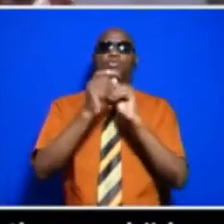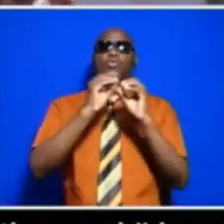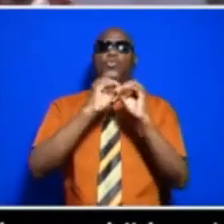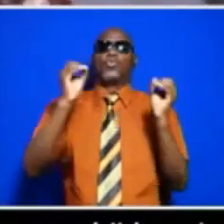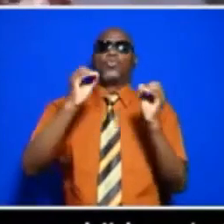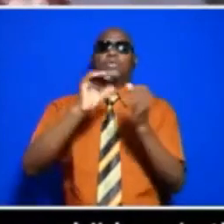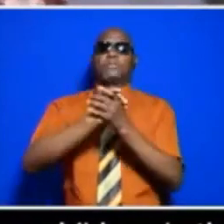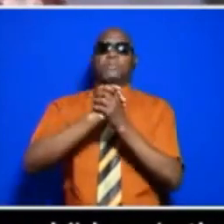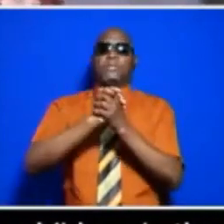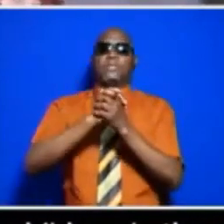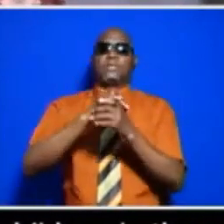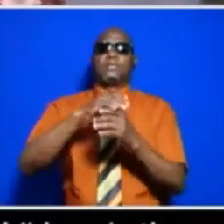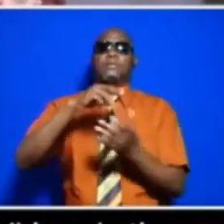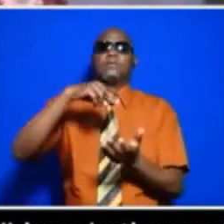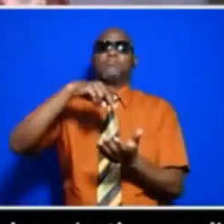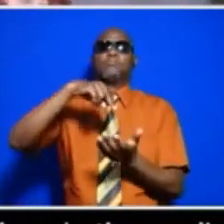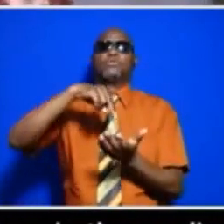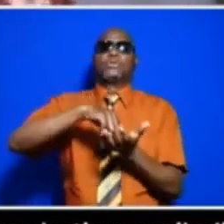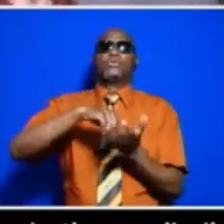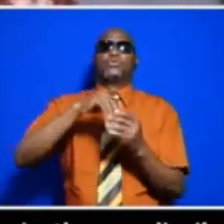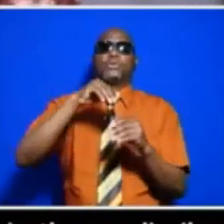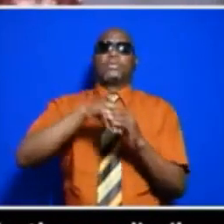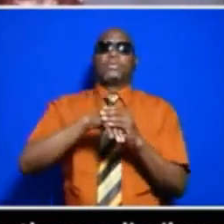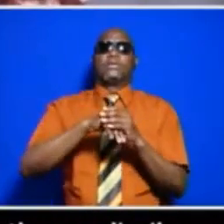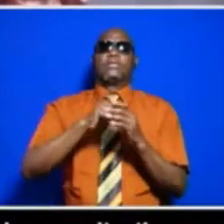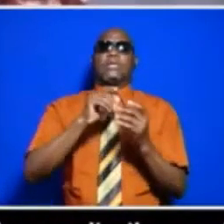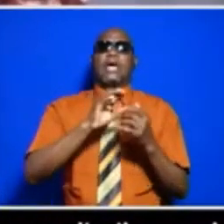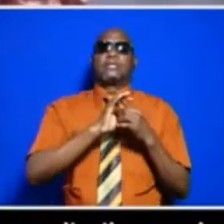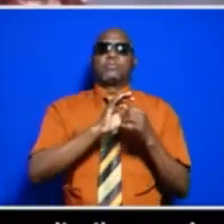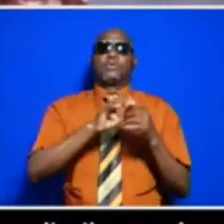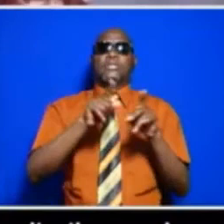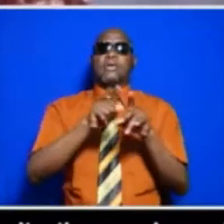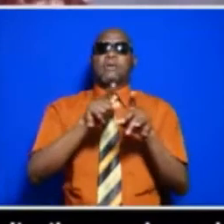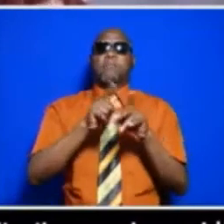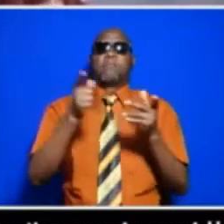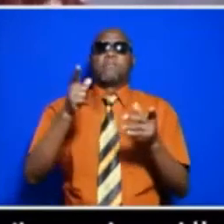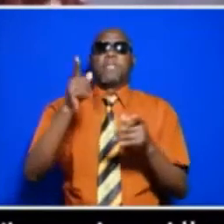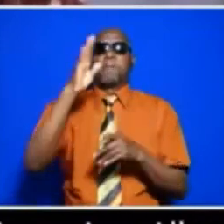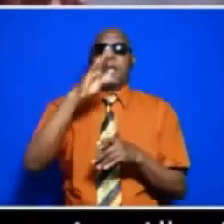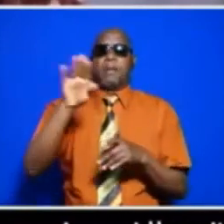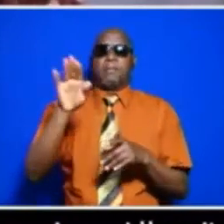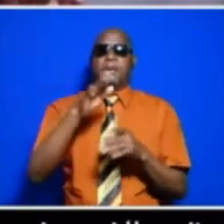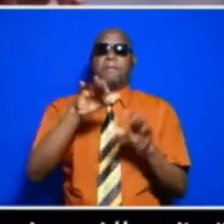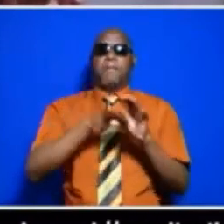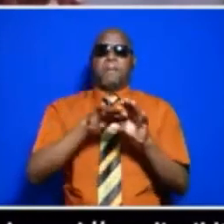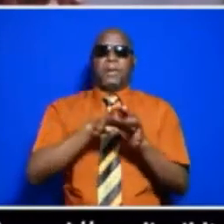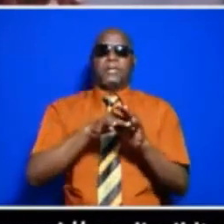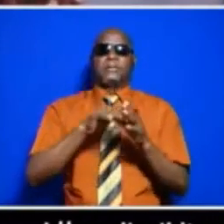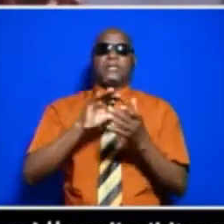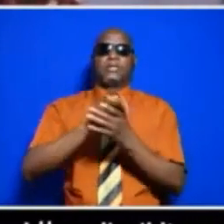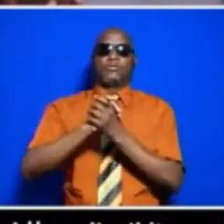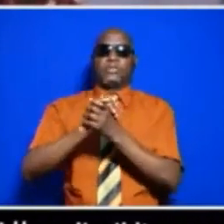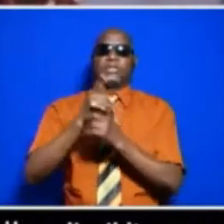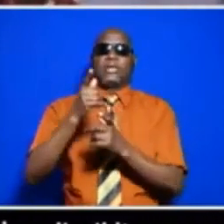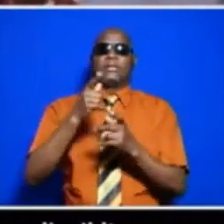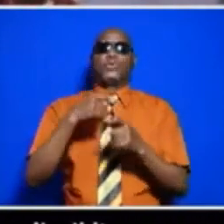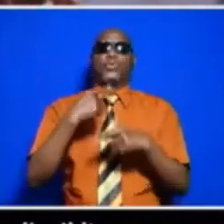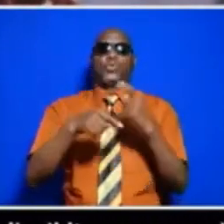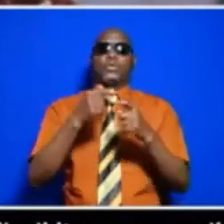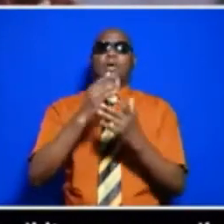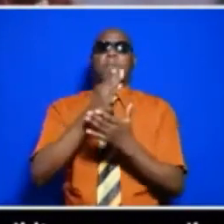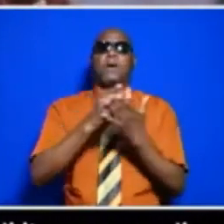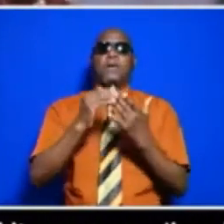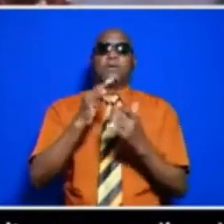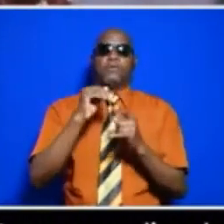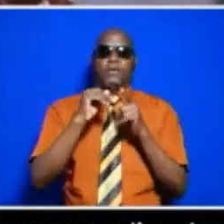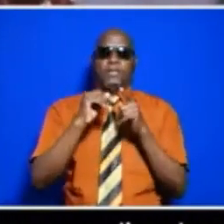position in Azimio. That means that even on the floor of the house, the members of parliament of Jubilee are still part and